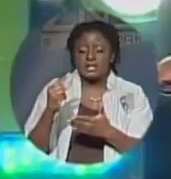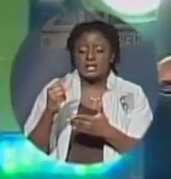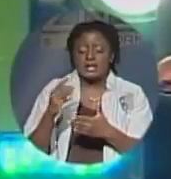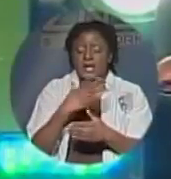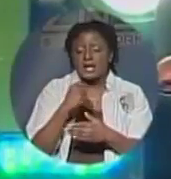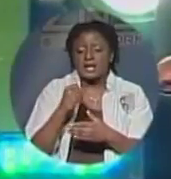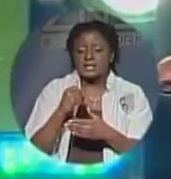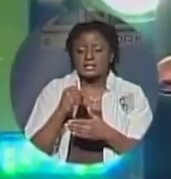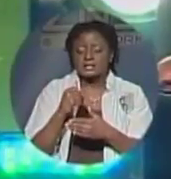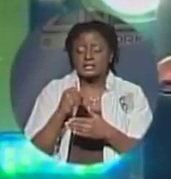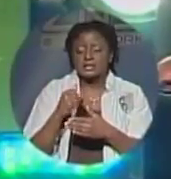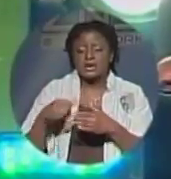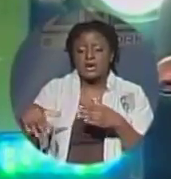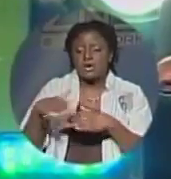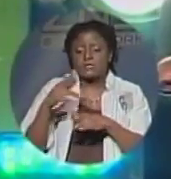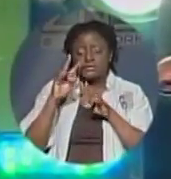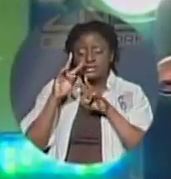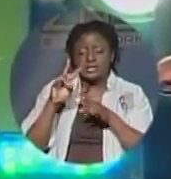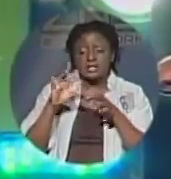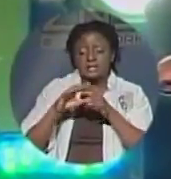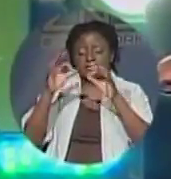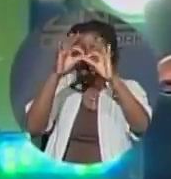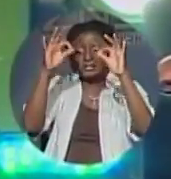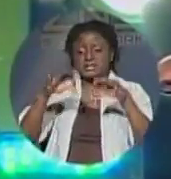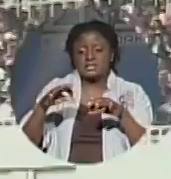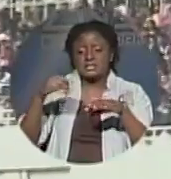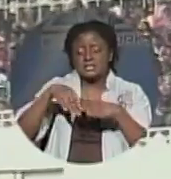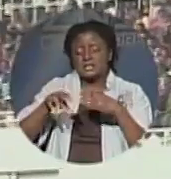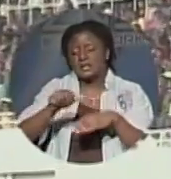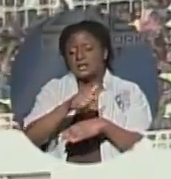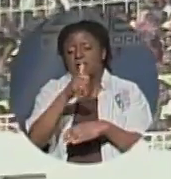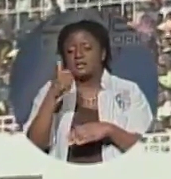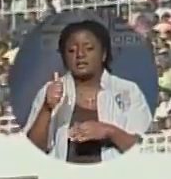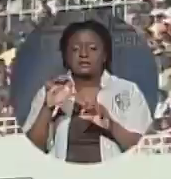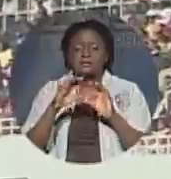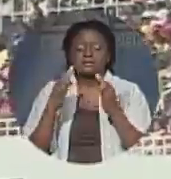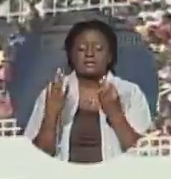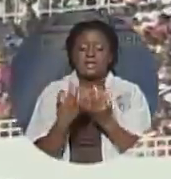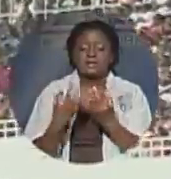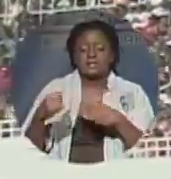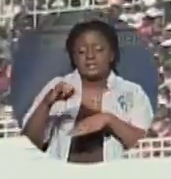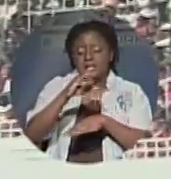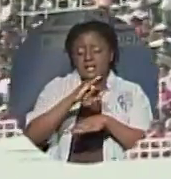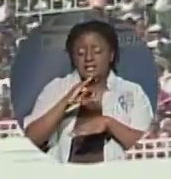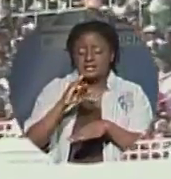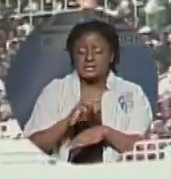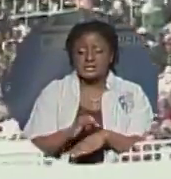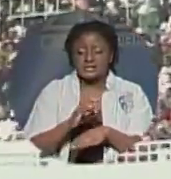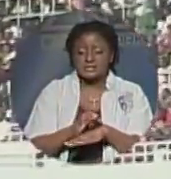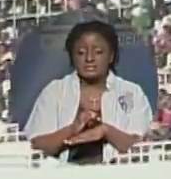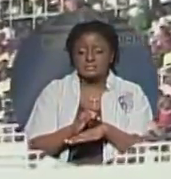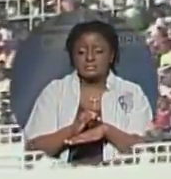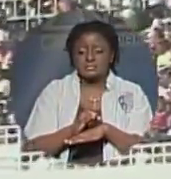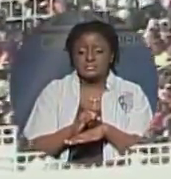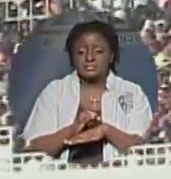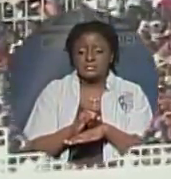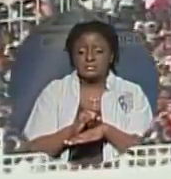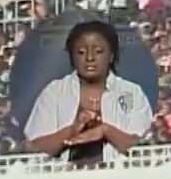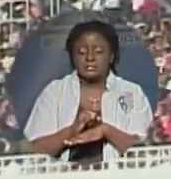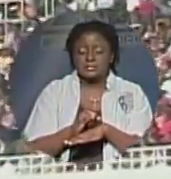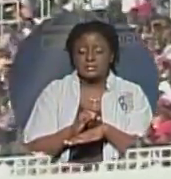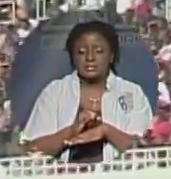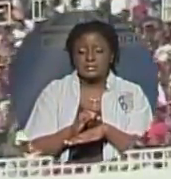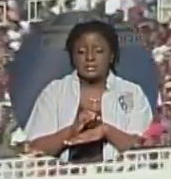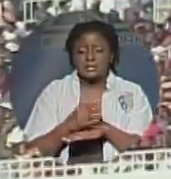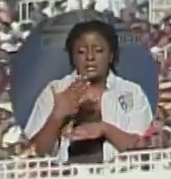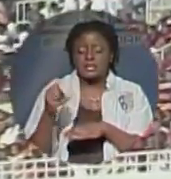Grand Bahama, Abaco, Eleuthera, and other family islands. Maynard says his administration has made sports development a priority,